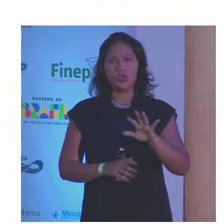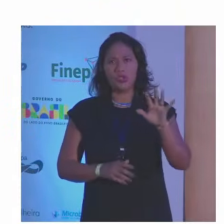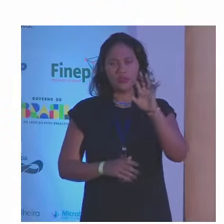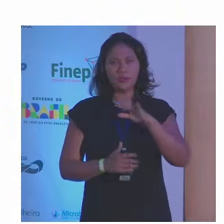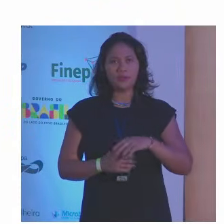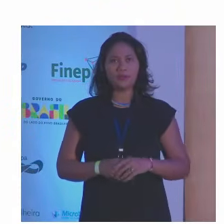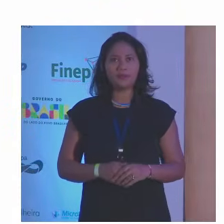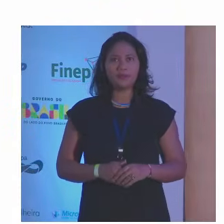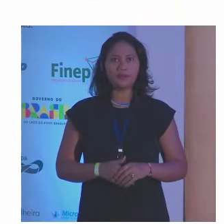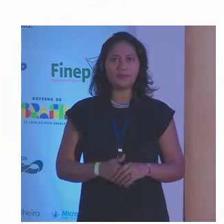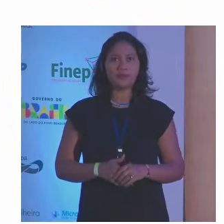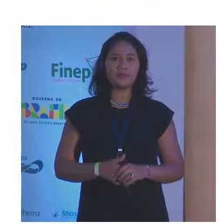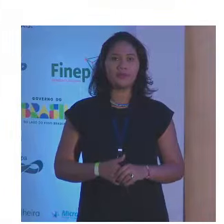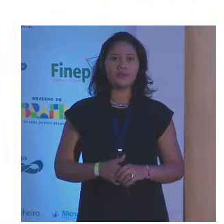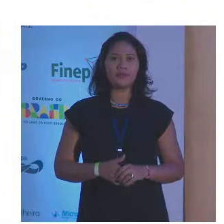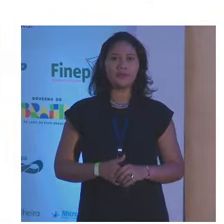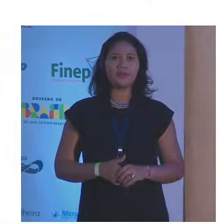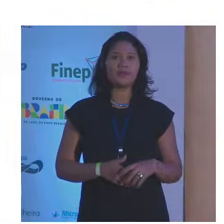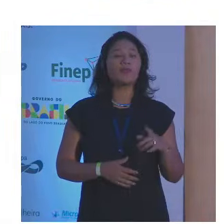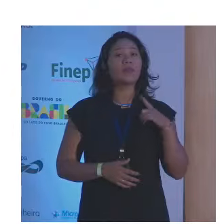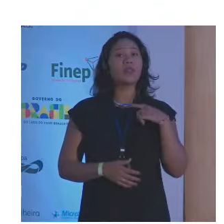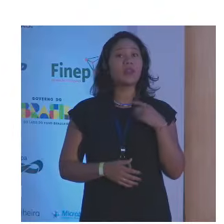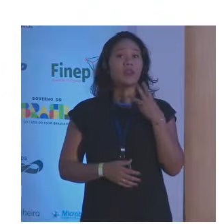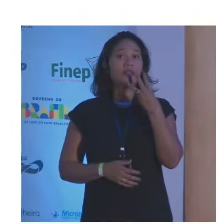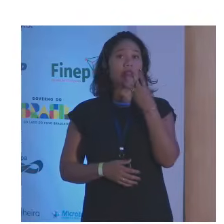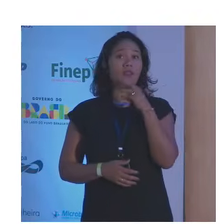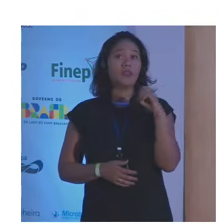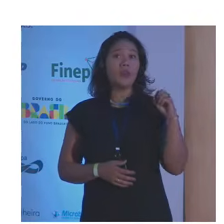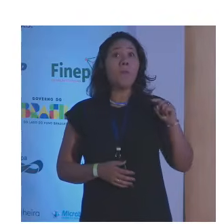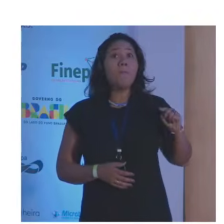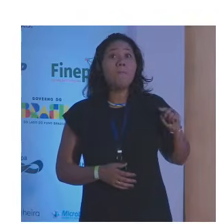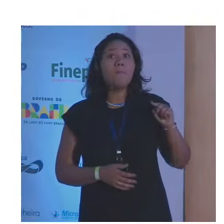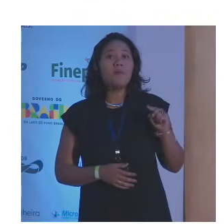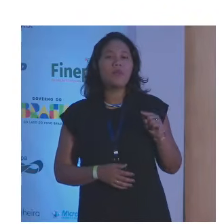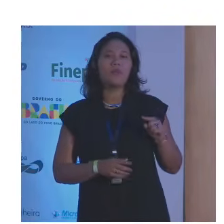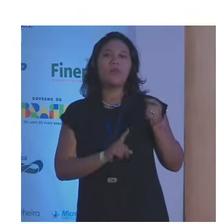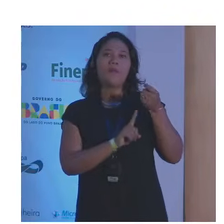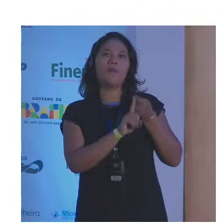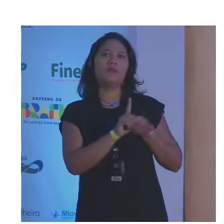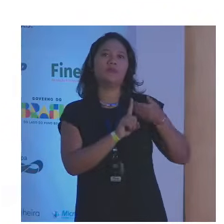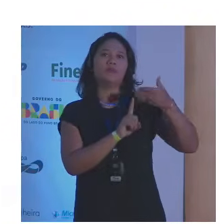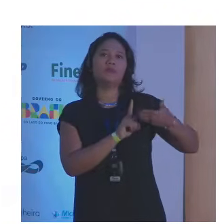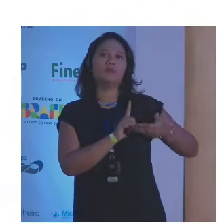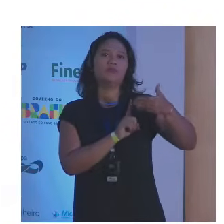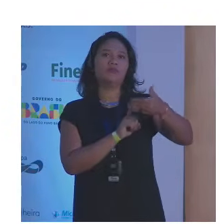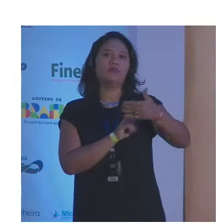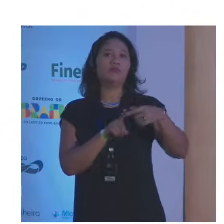300,000 users every month. And we have subscribers that are the ones we are talking to every day. And you have